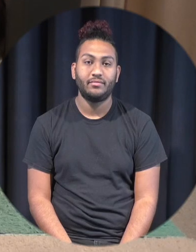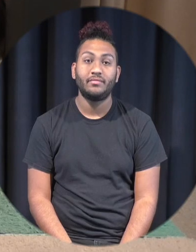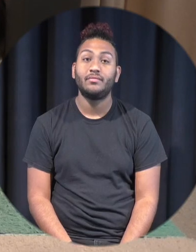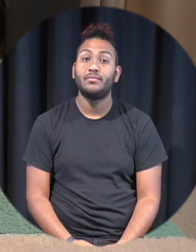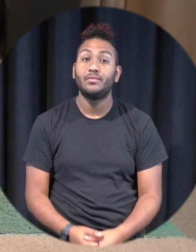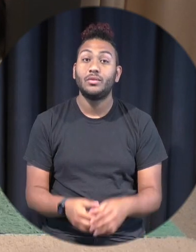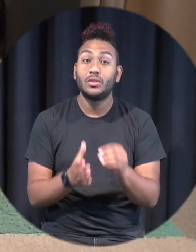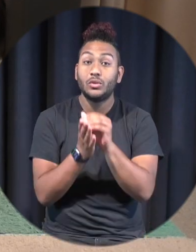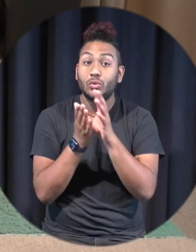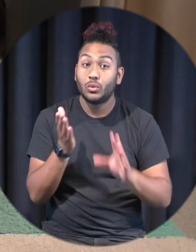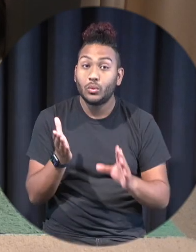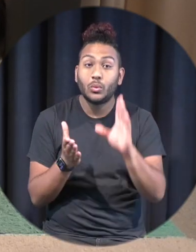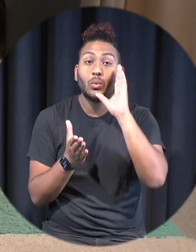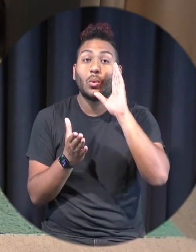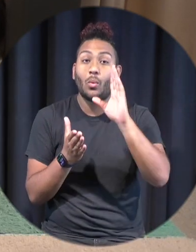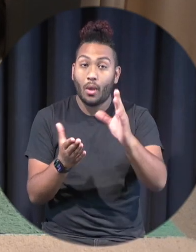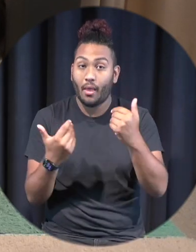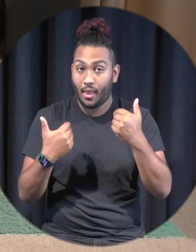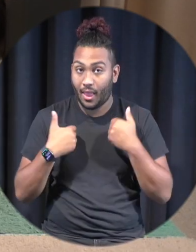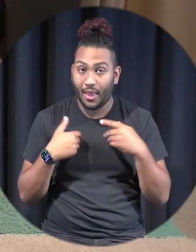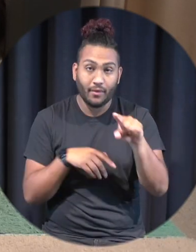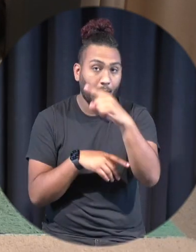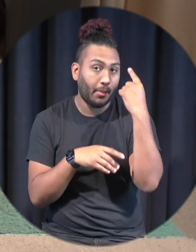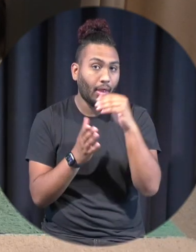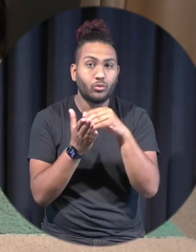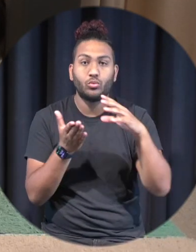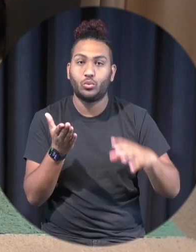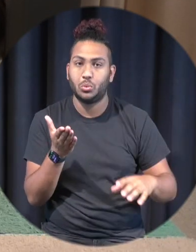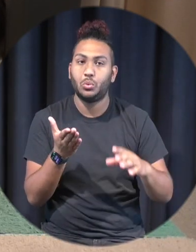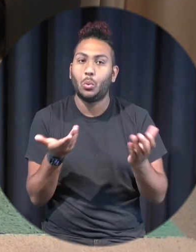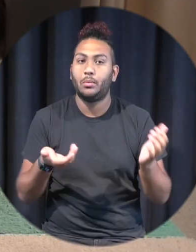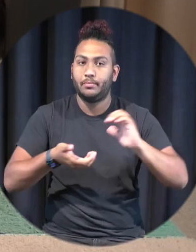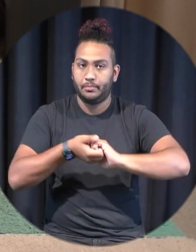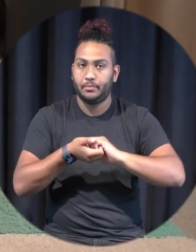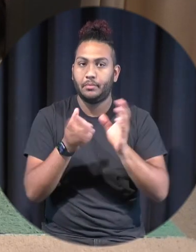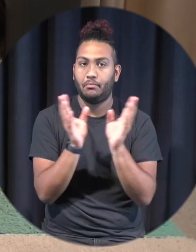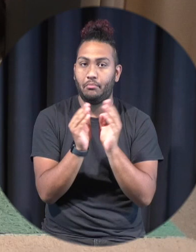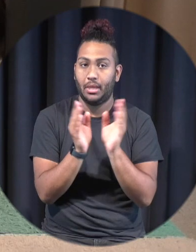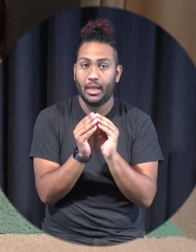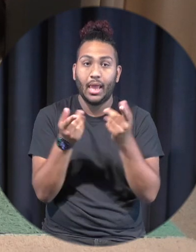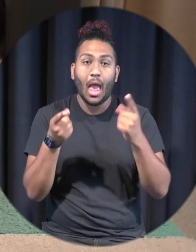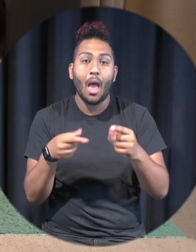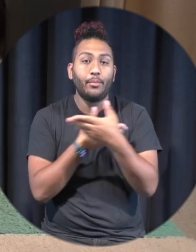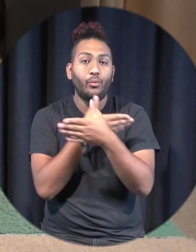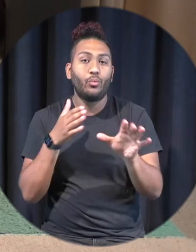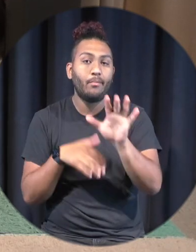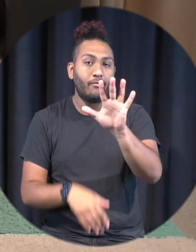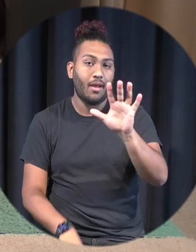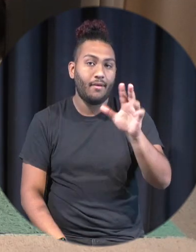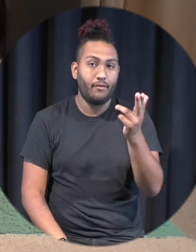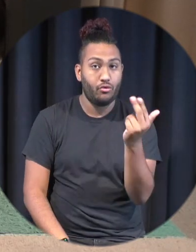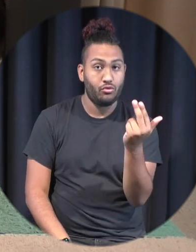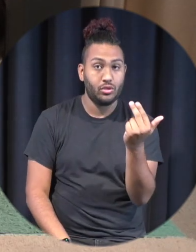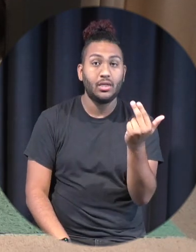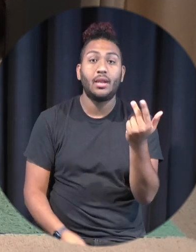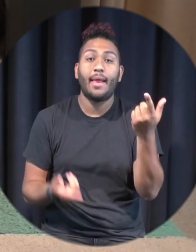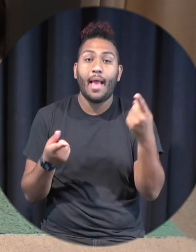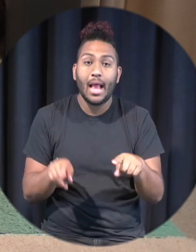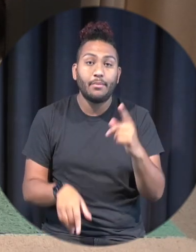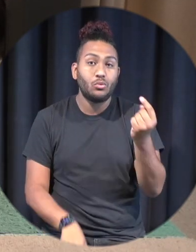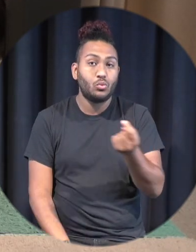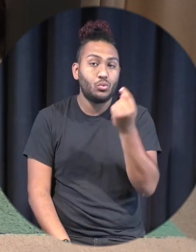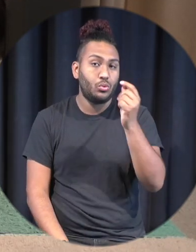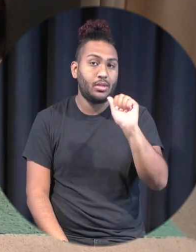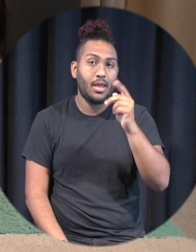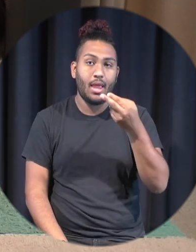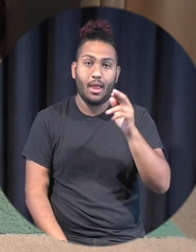Braves, there will be a Black Student Union meeting in Ms. Overton's room 513 on Tuesday, April 12th. If you're interested in